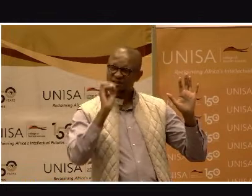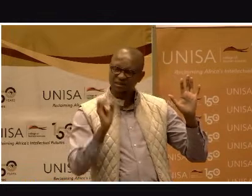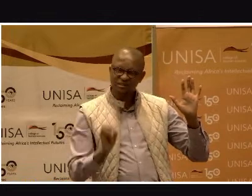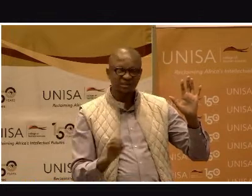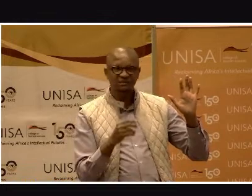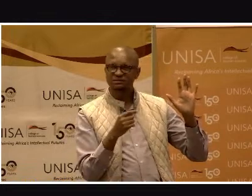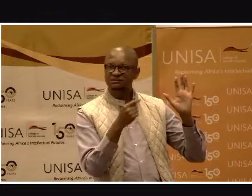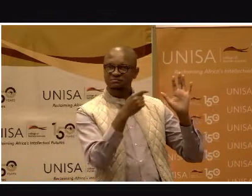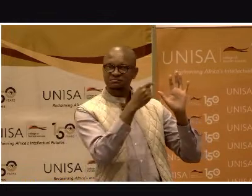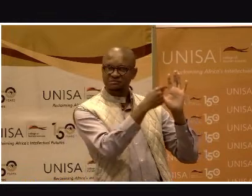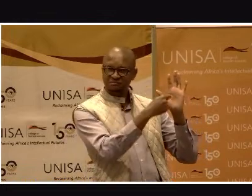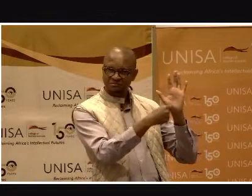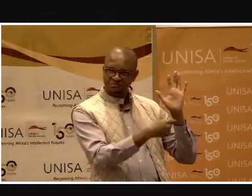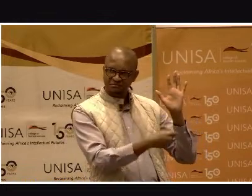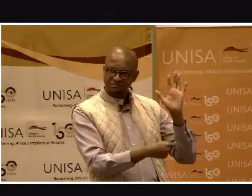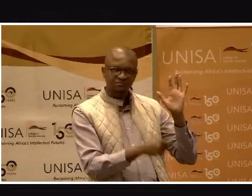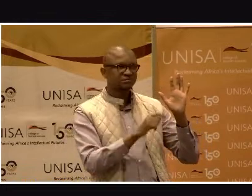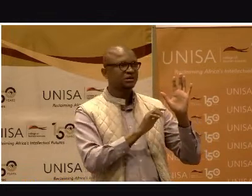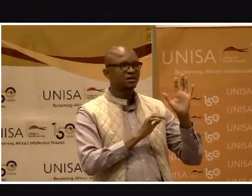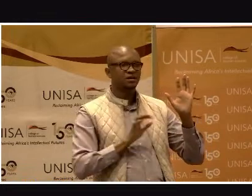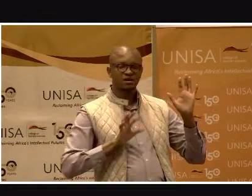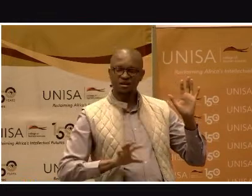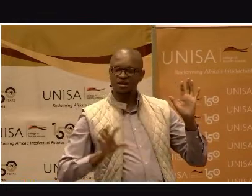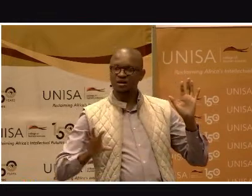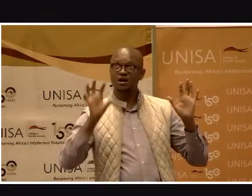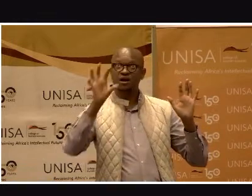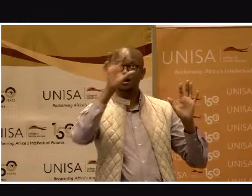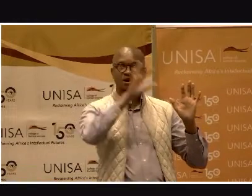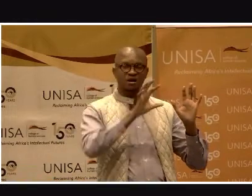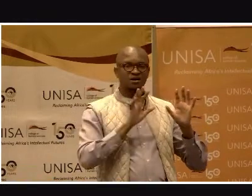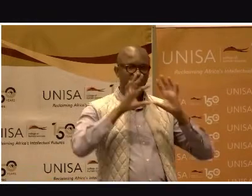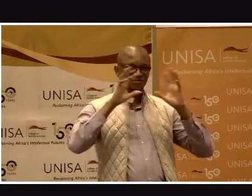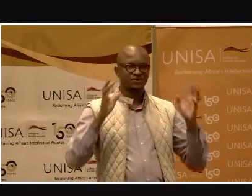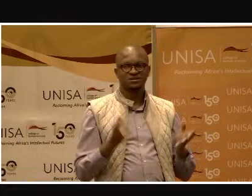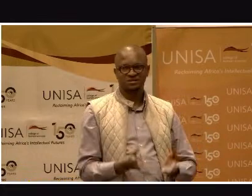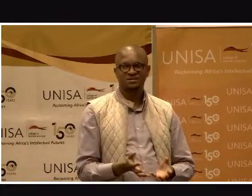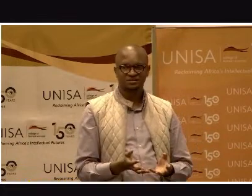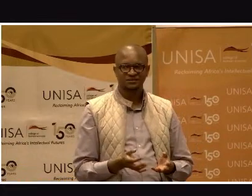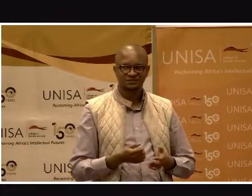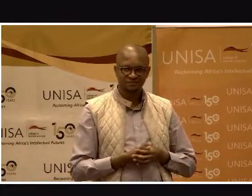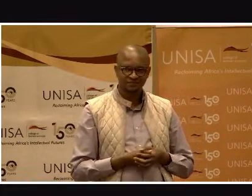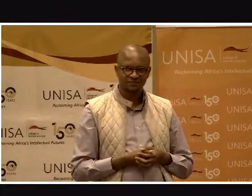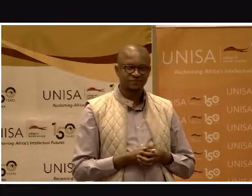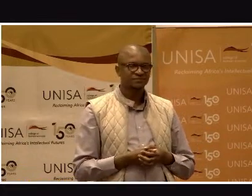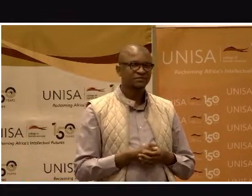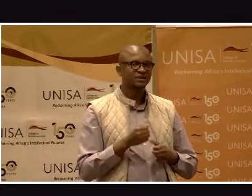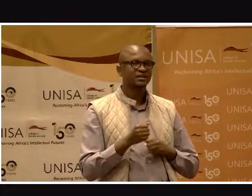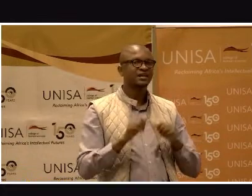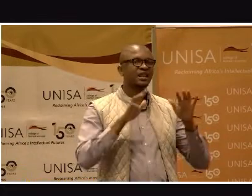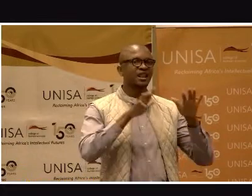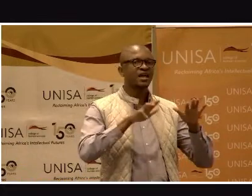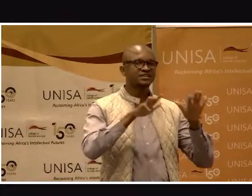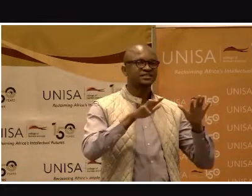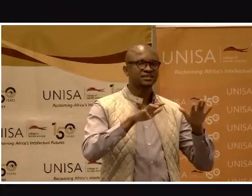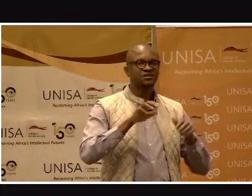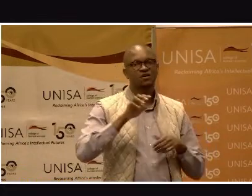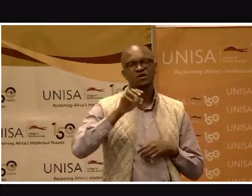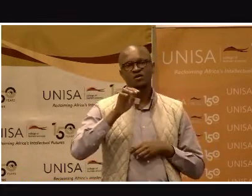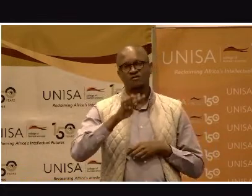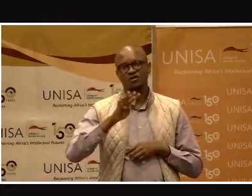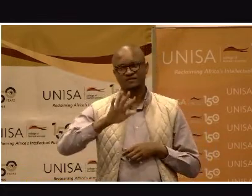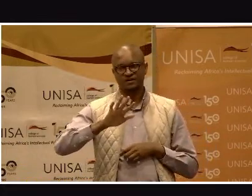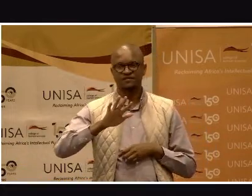per the areas that is shown in the map. All right? So that is 1920. I said I will be